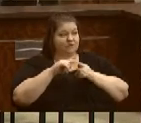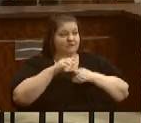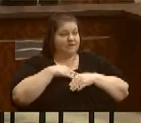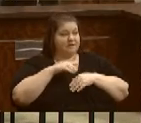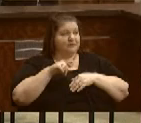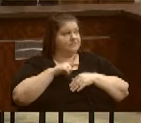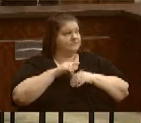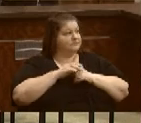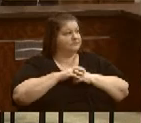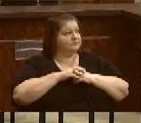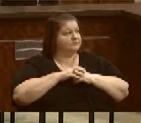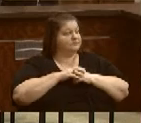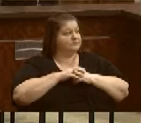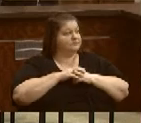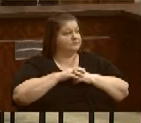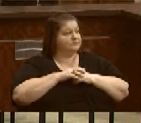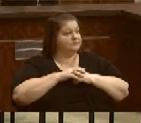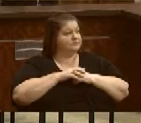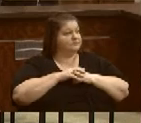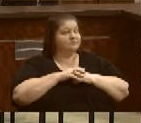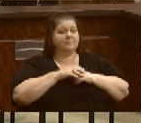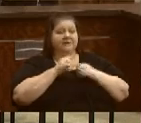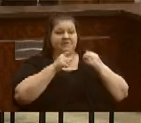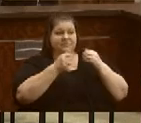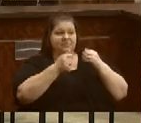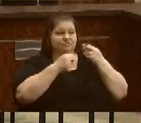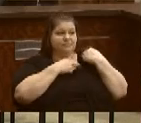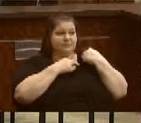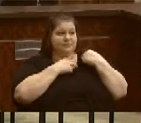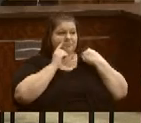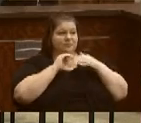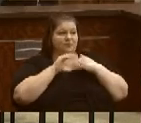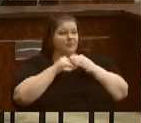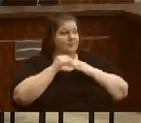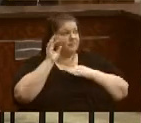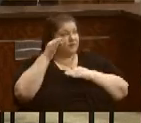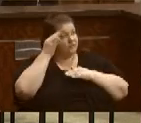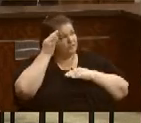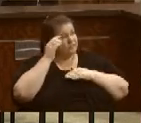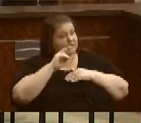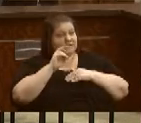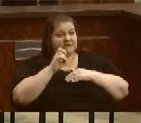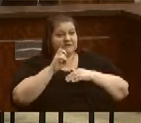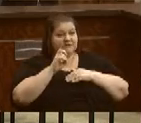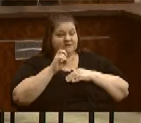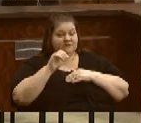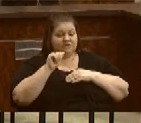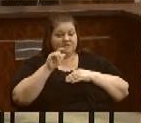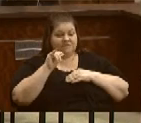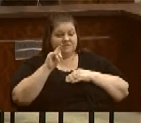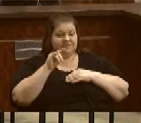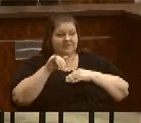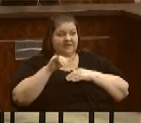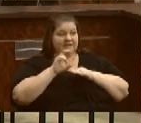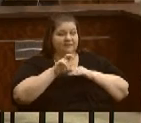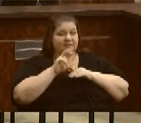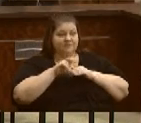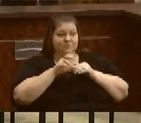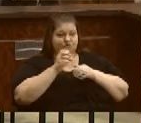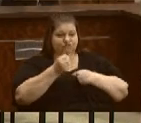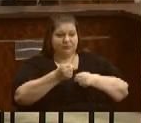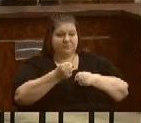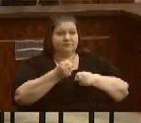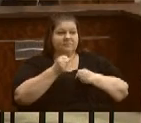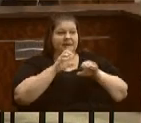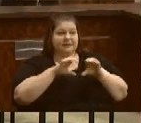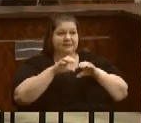right, who is responsible for all federal real estate Federal Realty Investment Trust activities in the